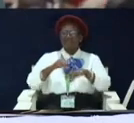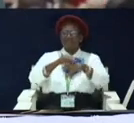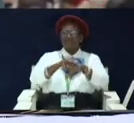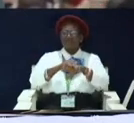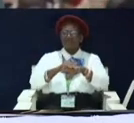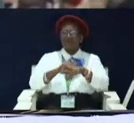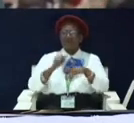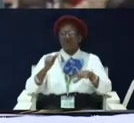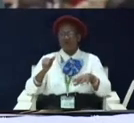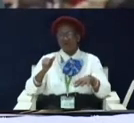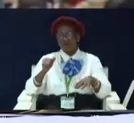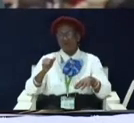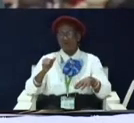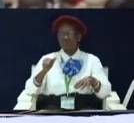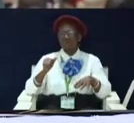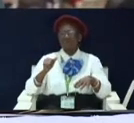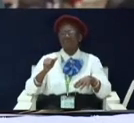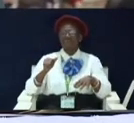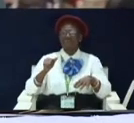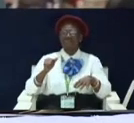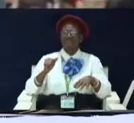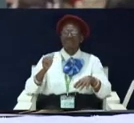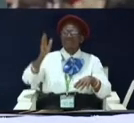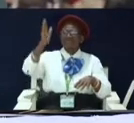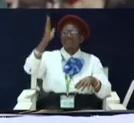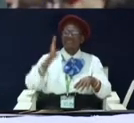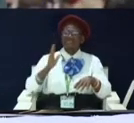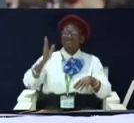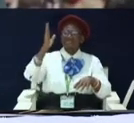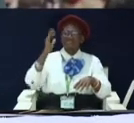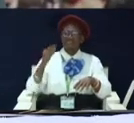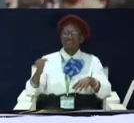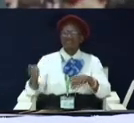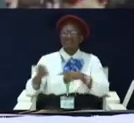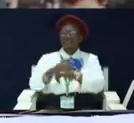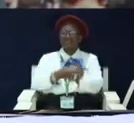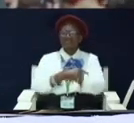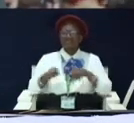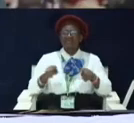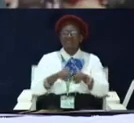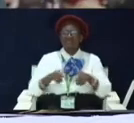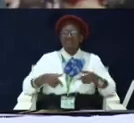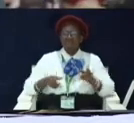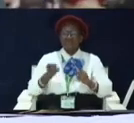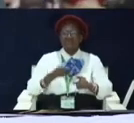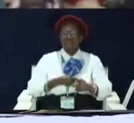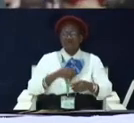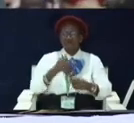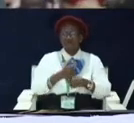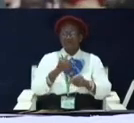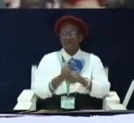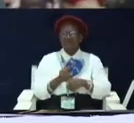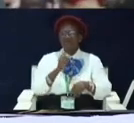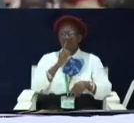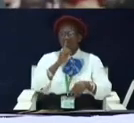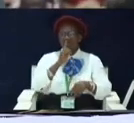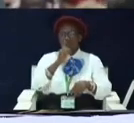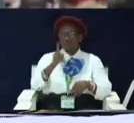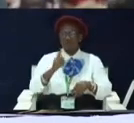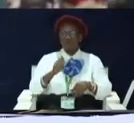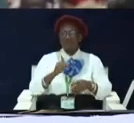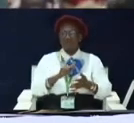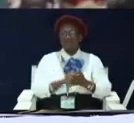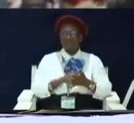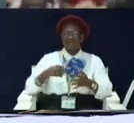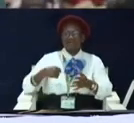mo je silaje ti a ba fi wa wi Olorun Olodumare. So let us make sure that we come and we